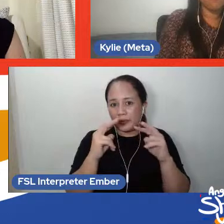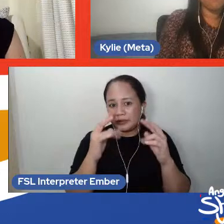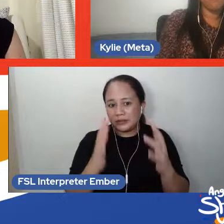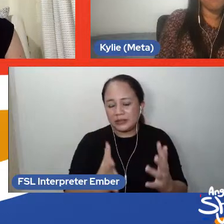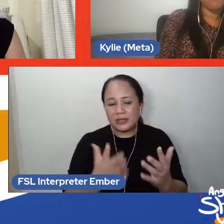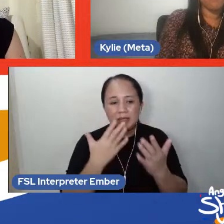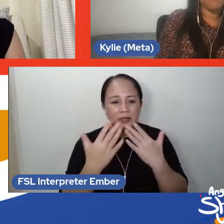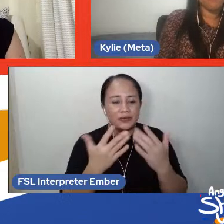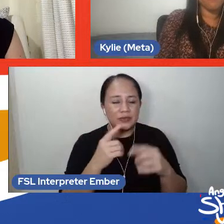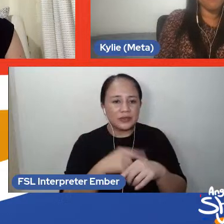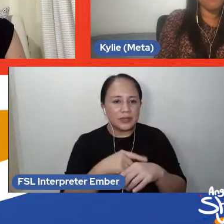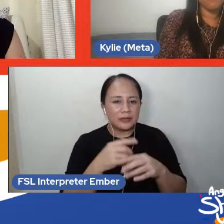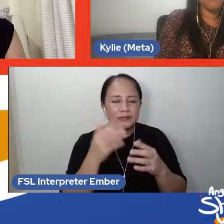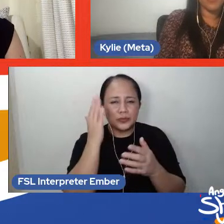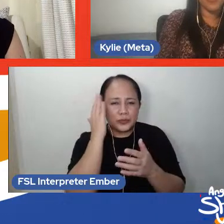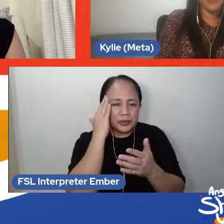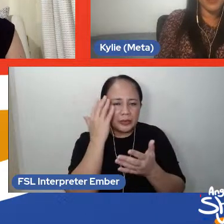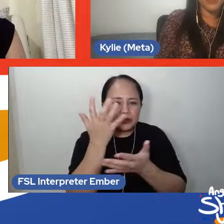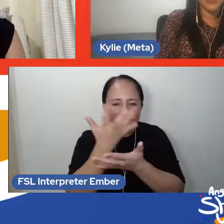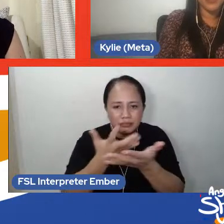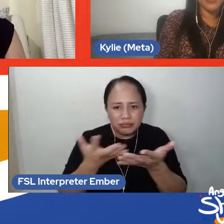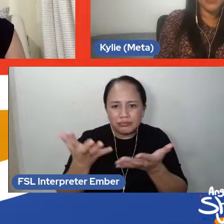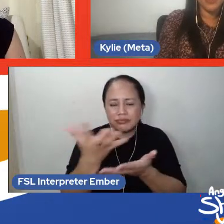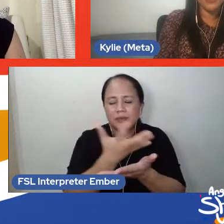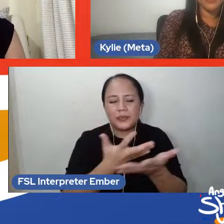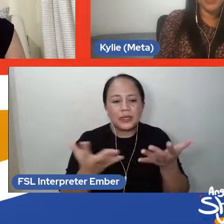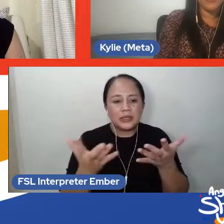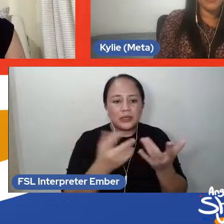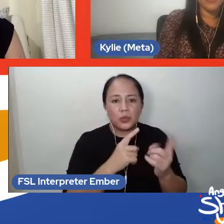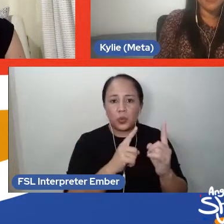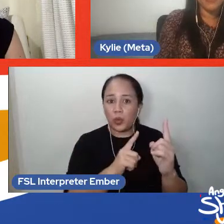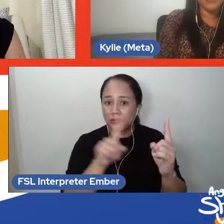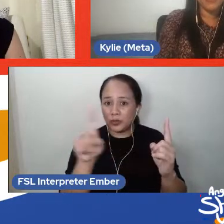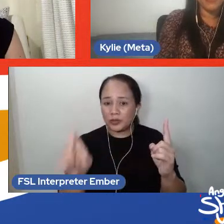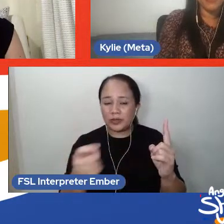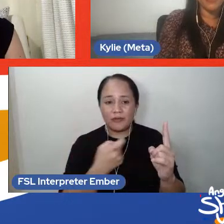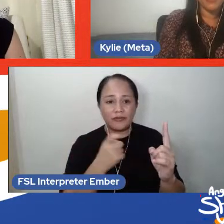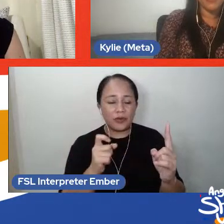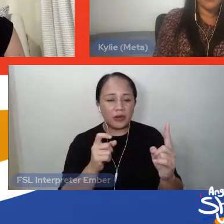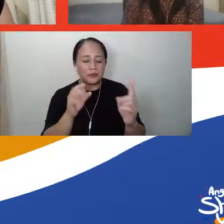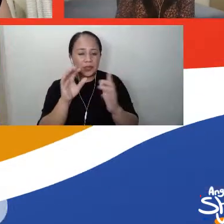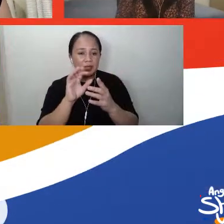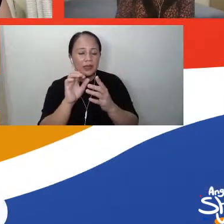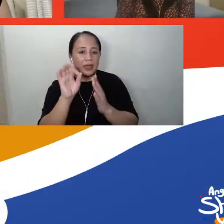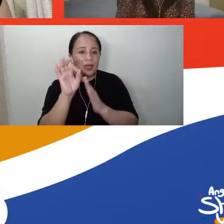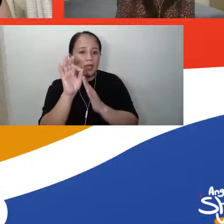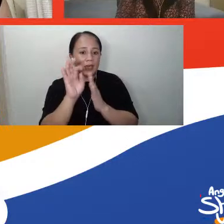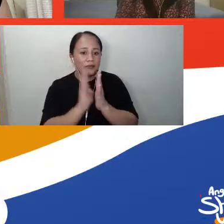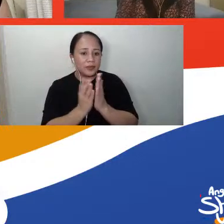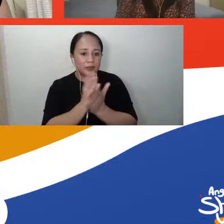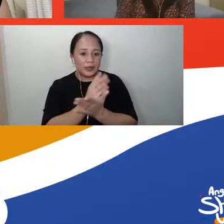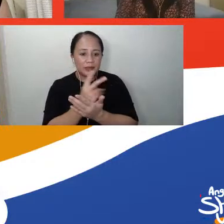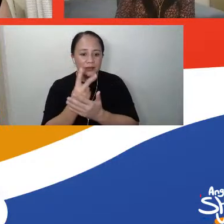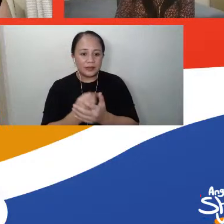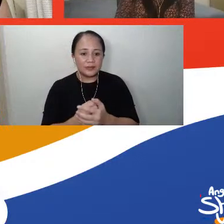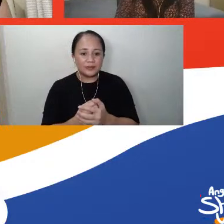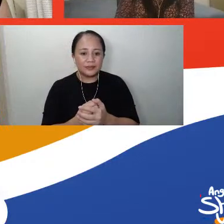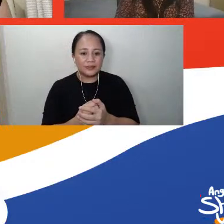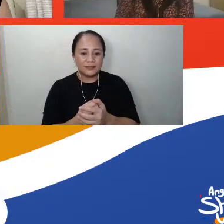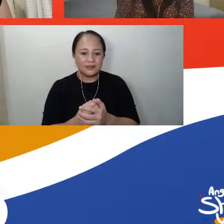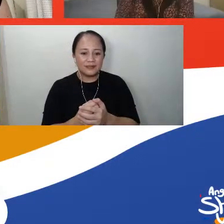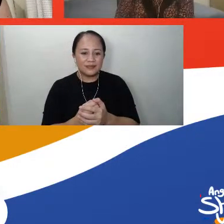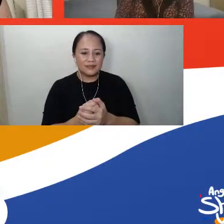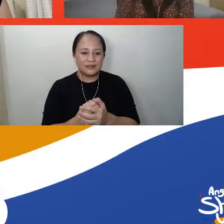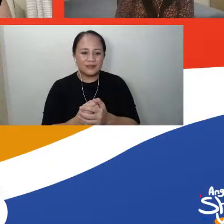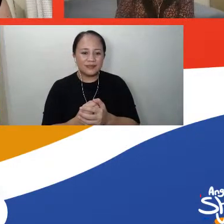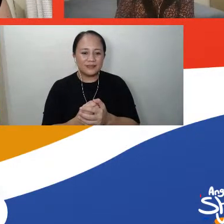for the knowledge, for your sharing. Let's entertain one question from our Facebook page. Can we show it right now?